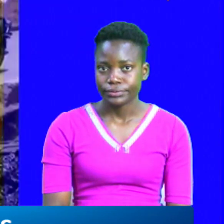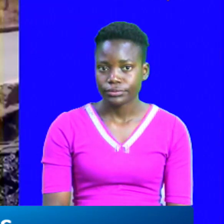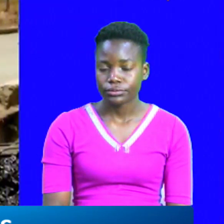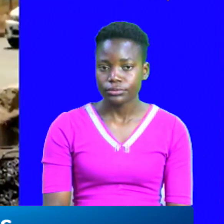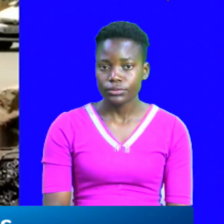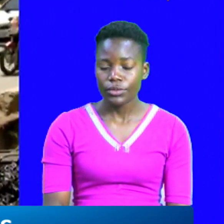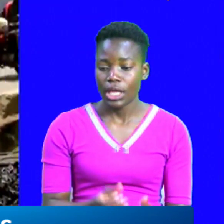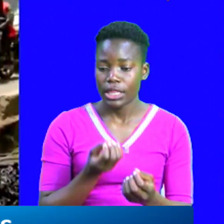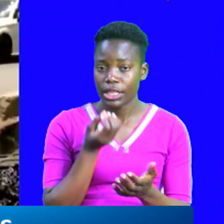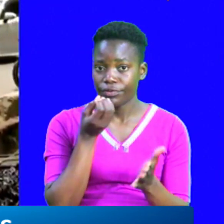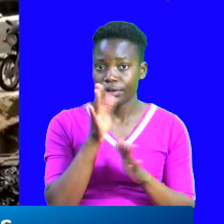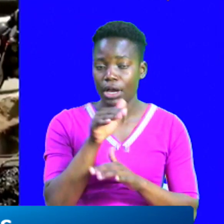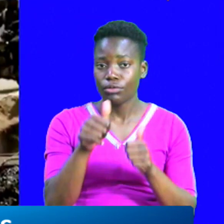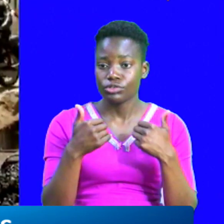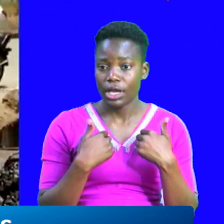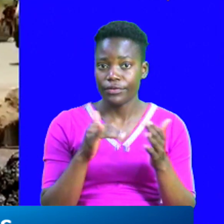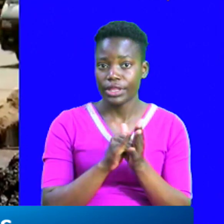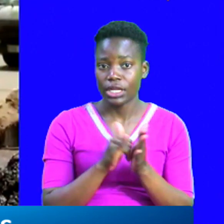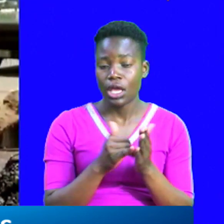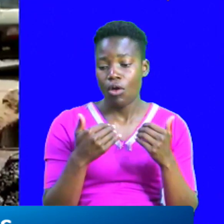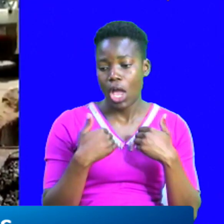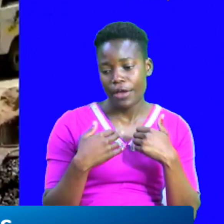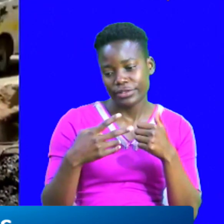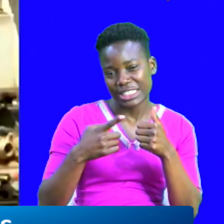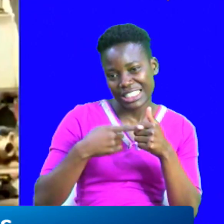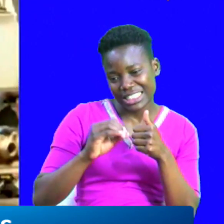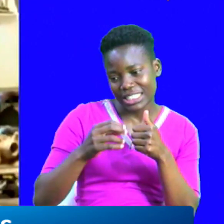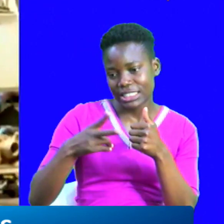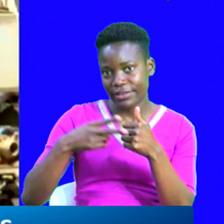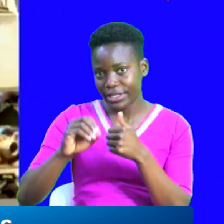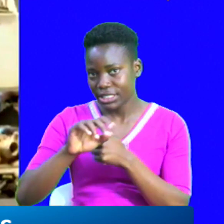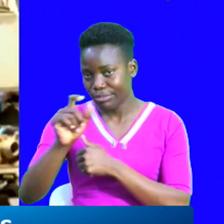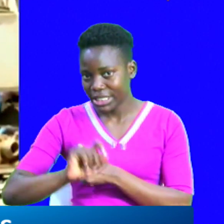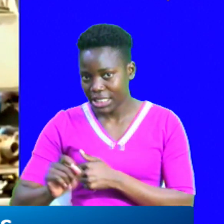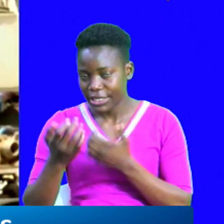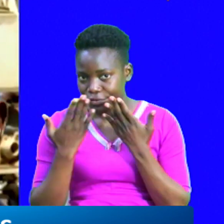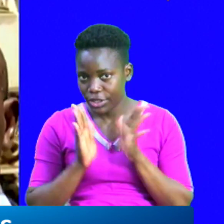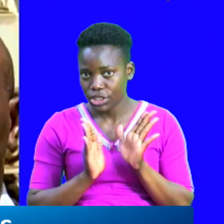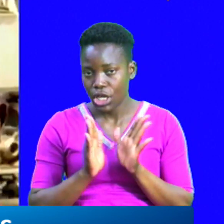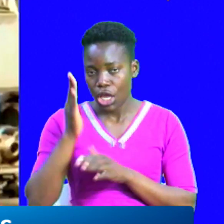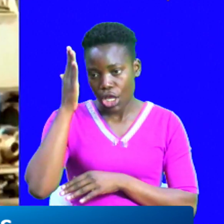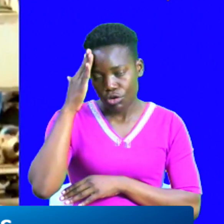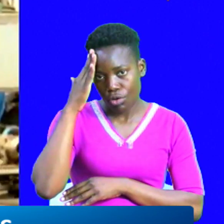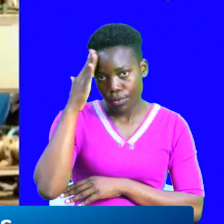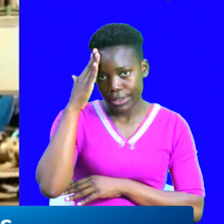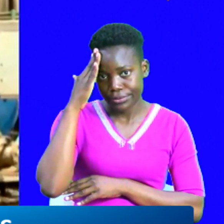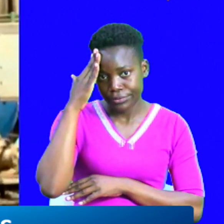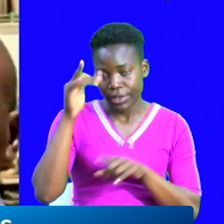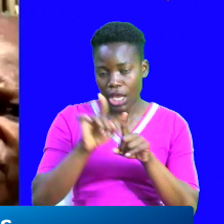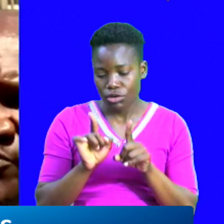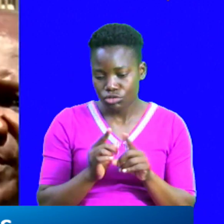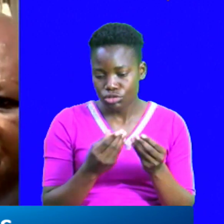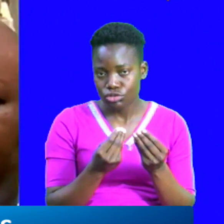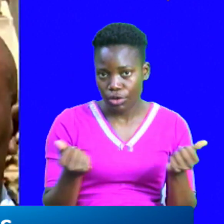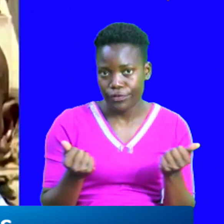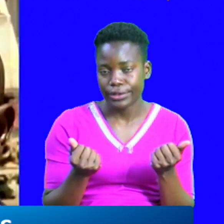The feedback that we have so far is that we're at least 60-70% done in terms of identifying, and making interventions in